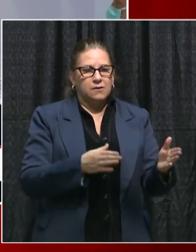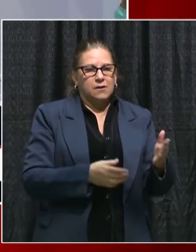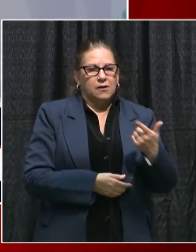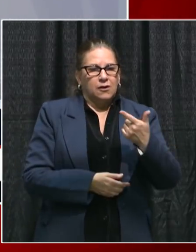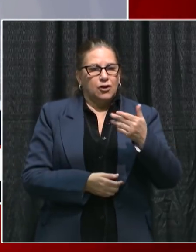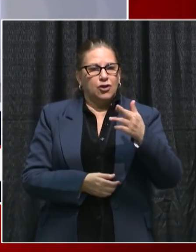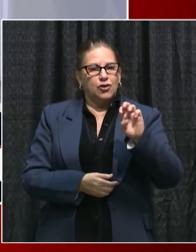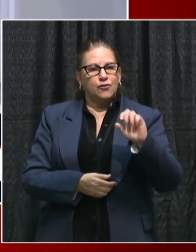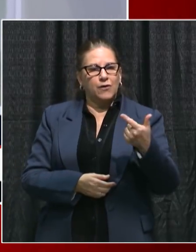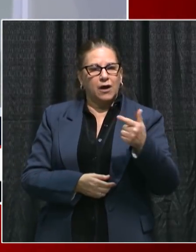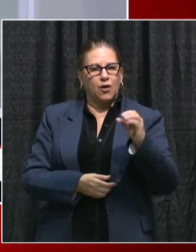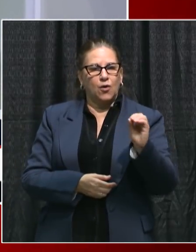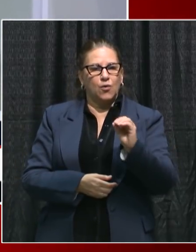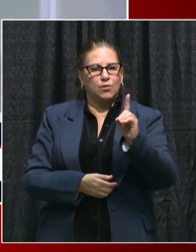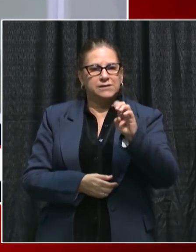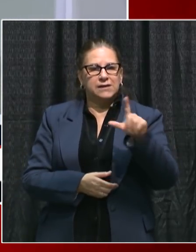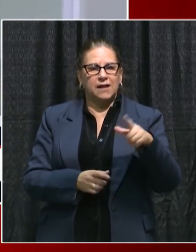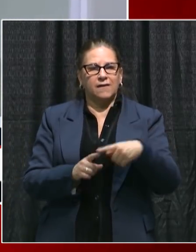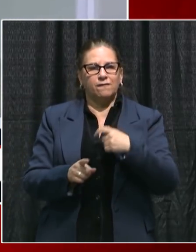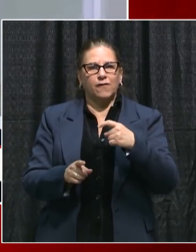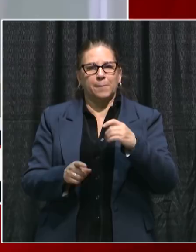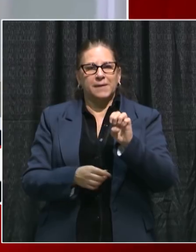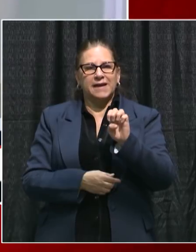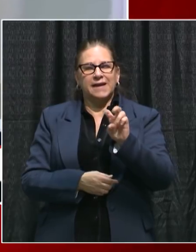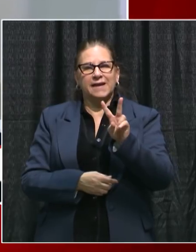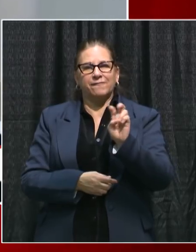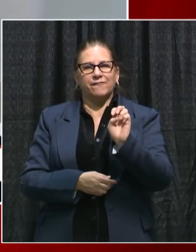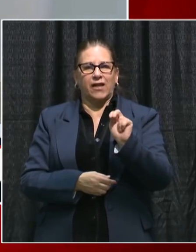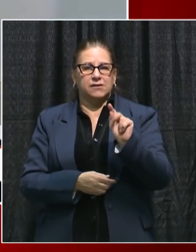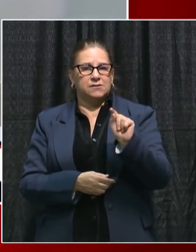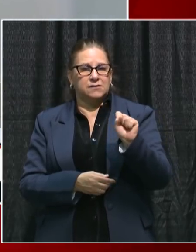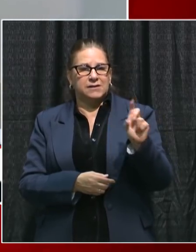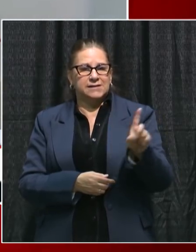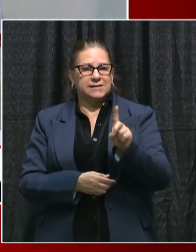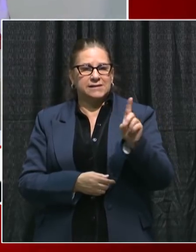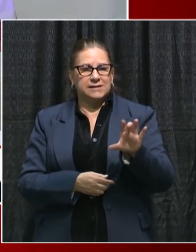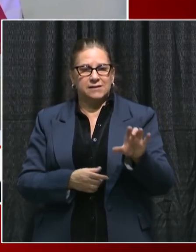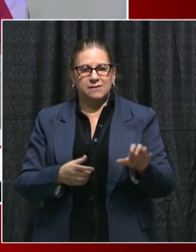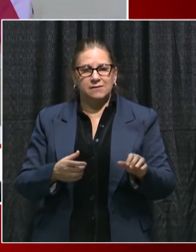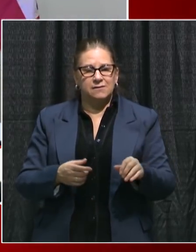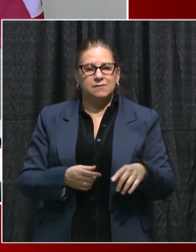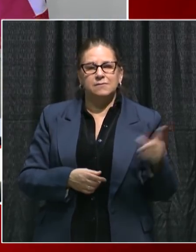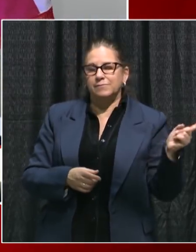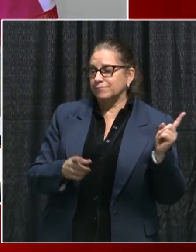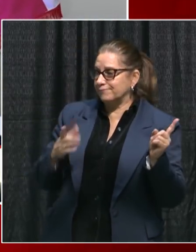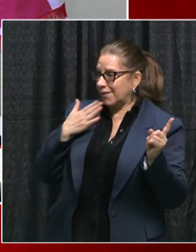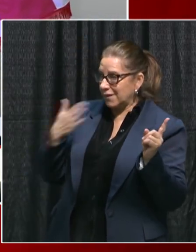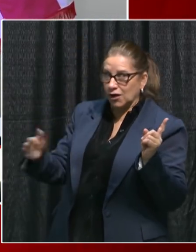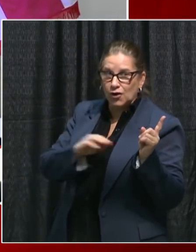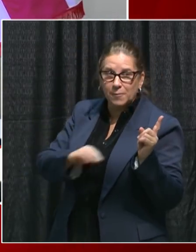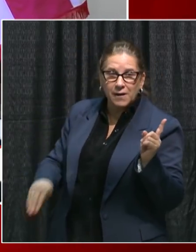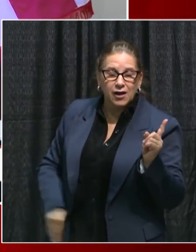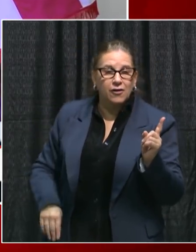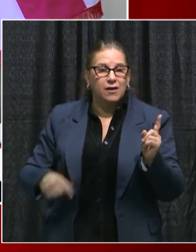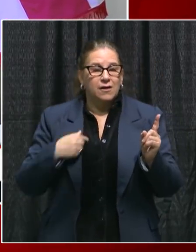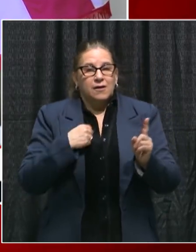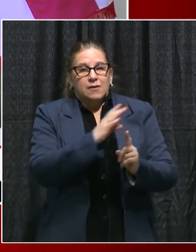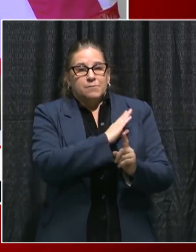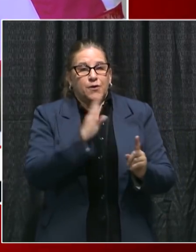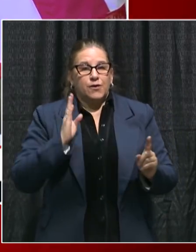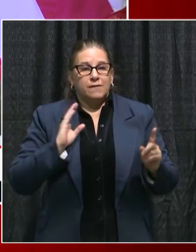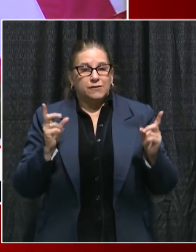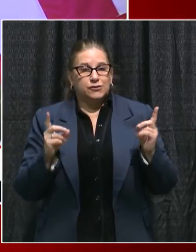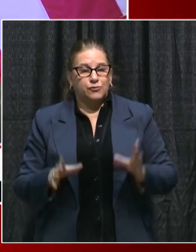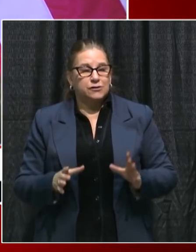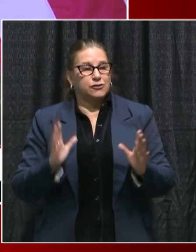Thank you, Mayor, and good morning, everyone. On behalf of our Board of Directors and our staff, we're honored to support